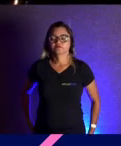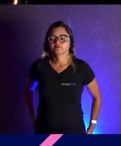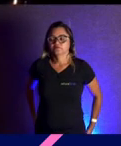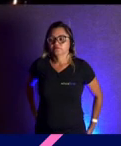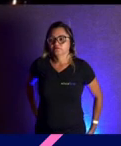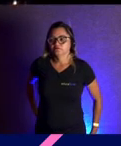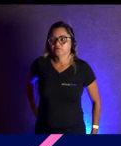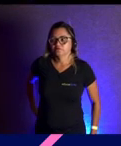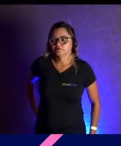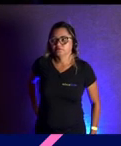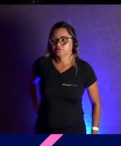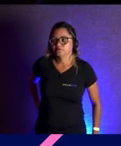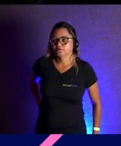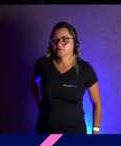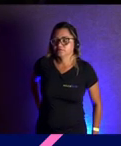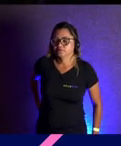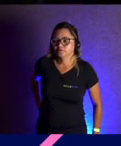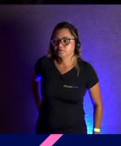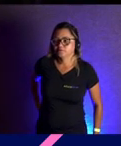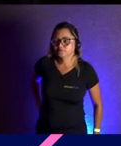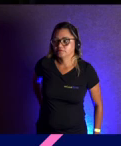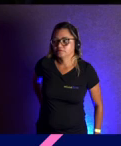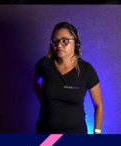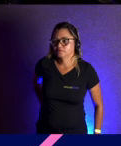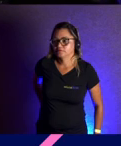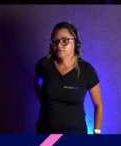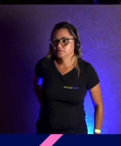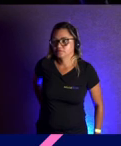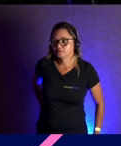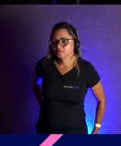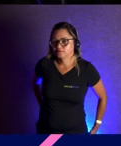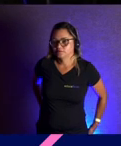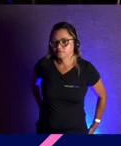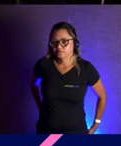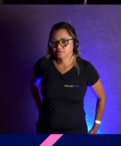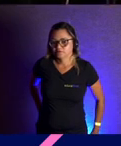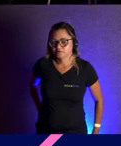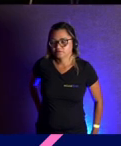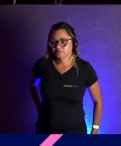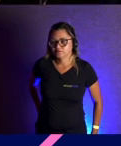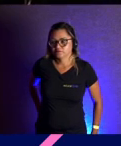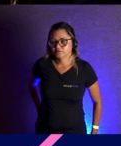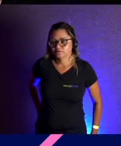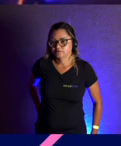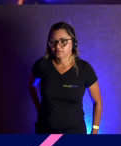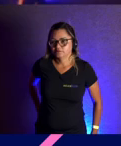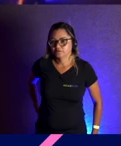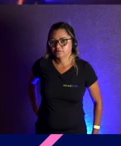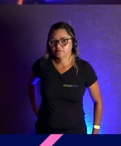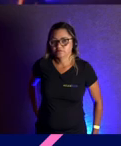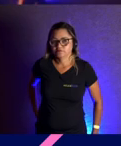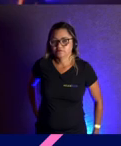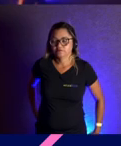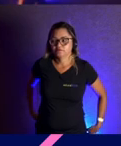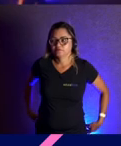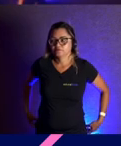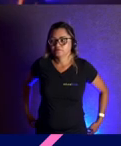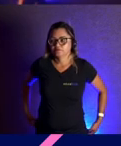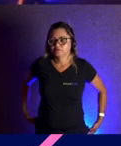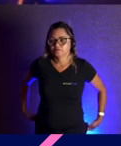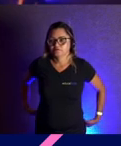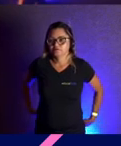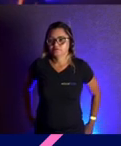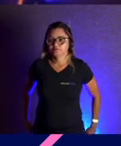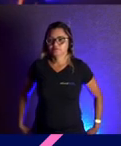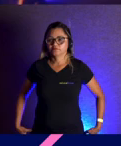Bom, eu vou fazer a pergunta em português, bem devagar, e qualquer coisa que eu preciso traduzir, mas eu queria que você